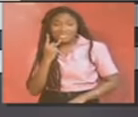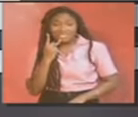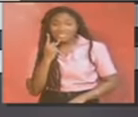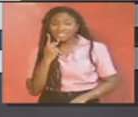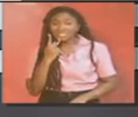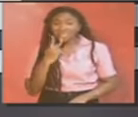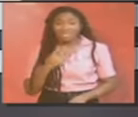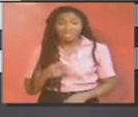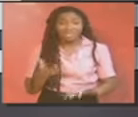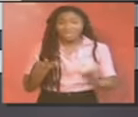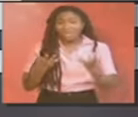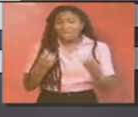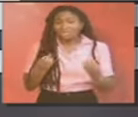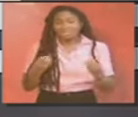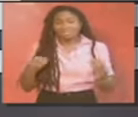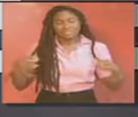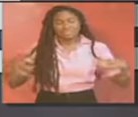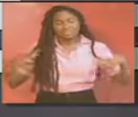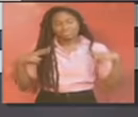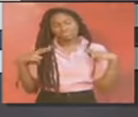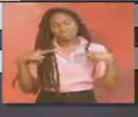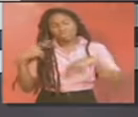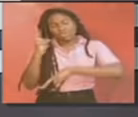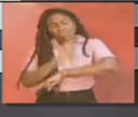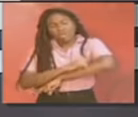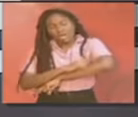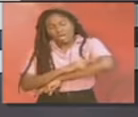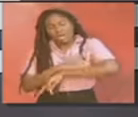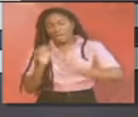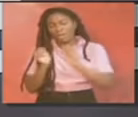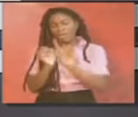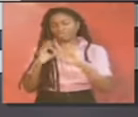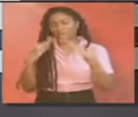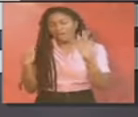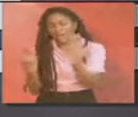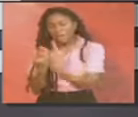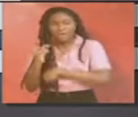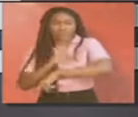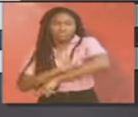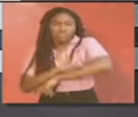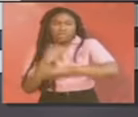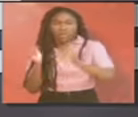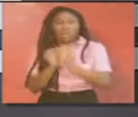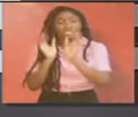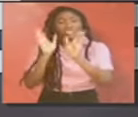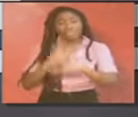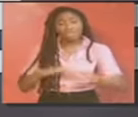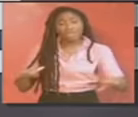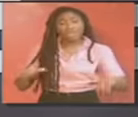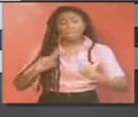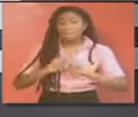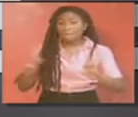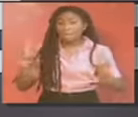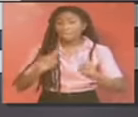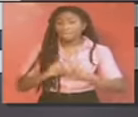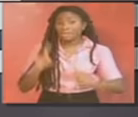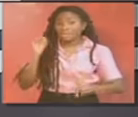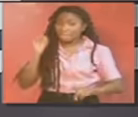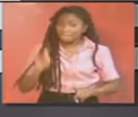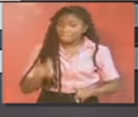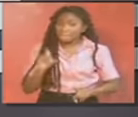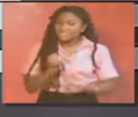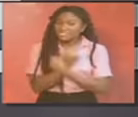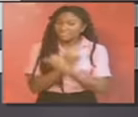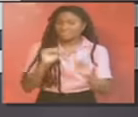this time of just relaxing with their loved ones and their children. But we need to do so in a safe